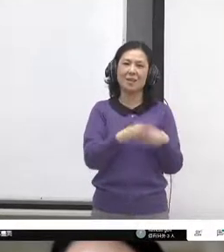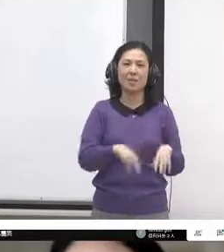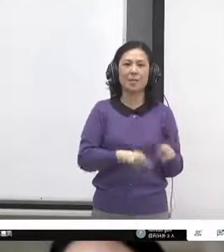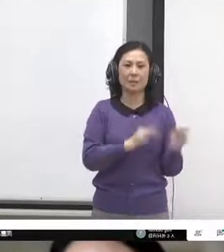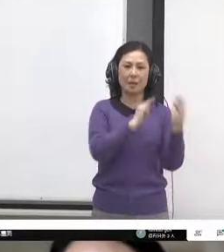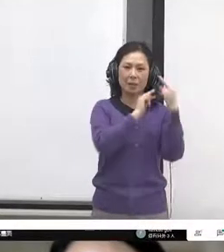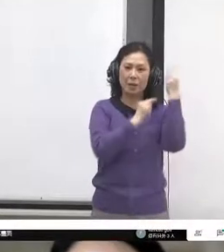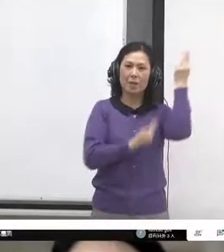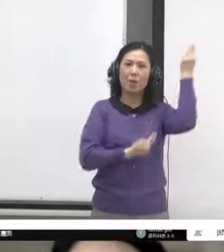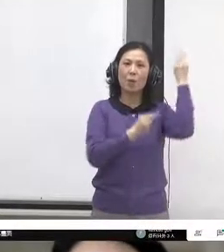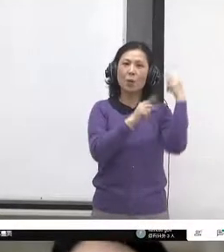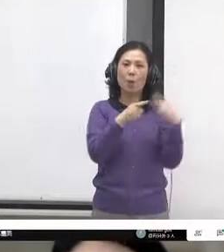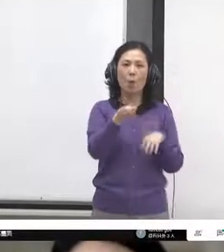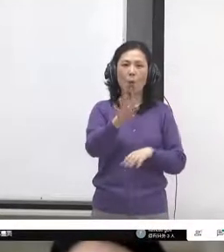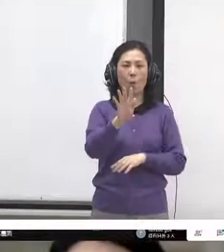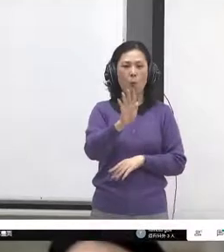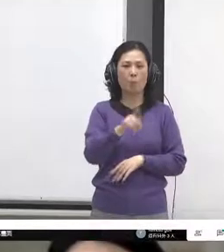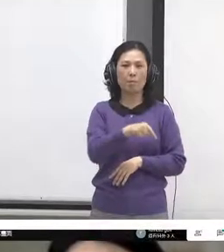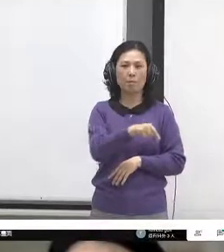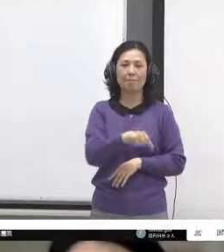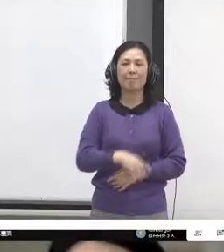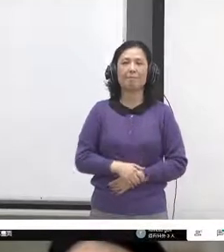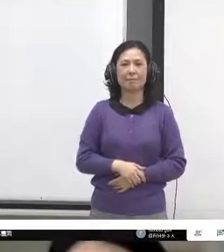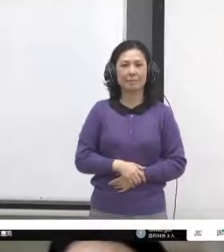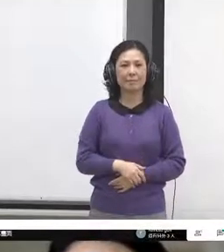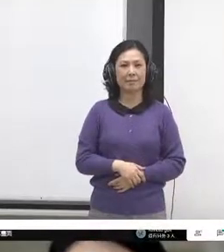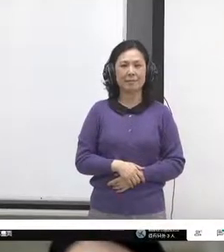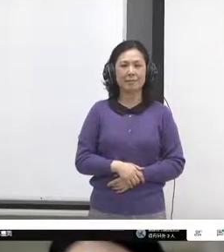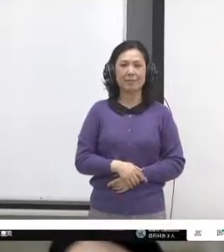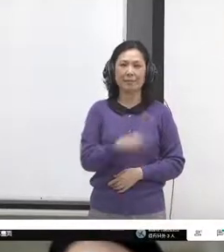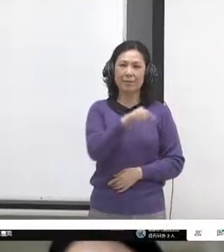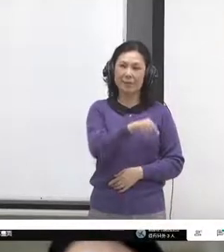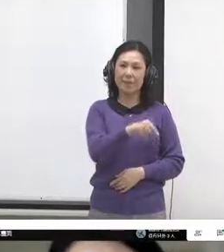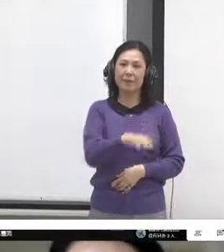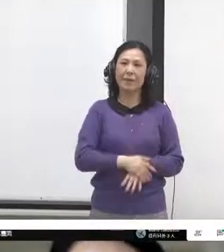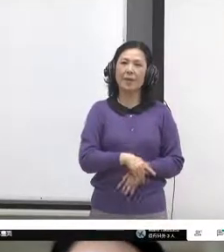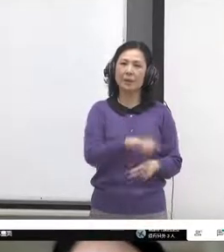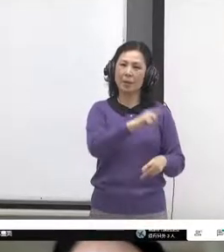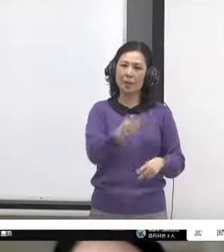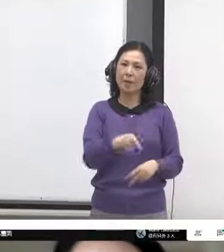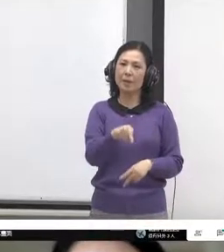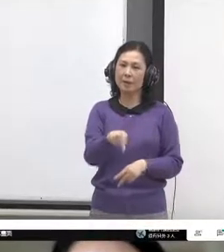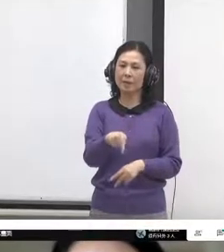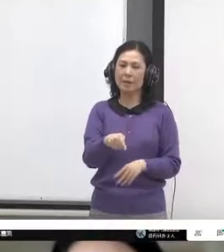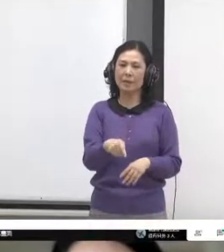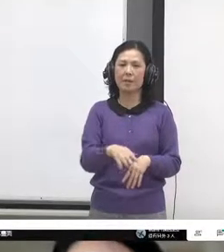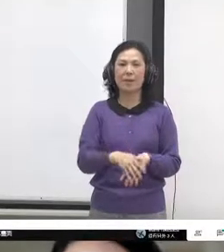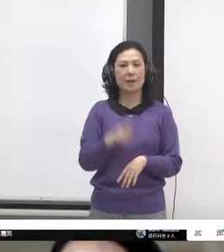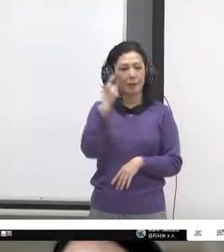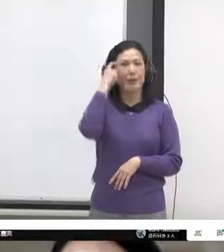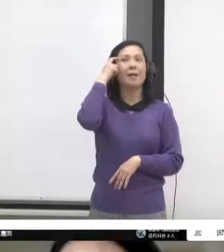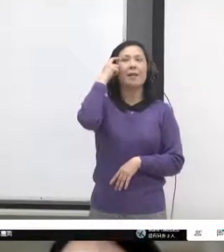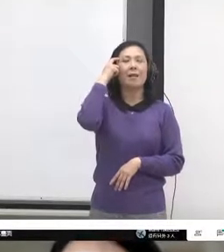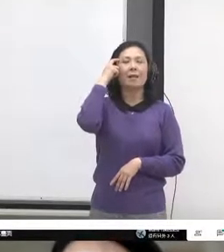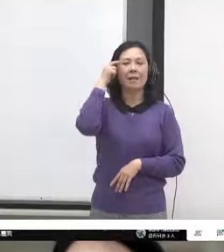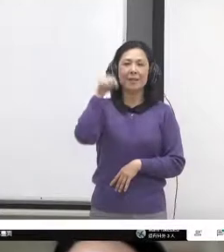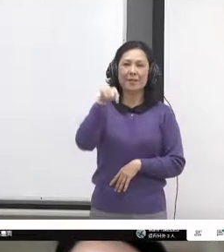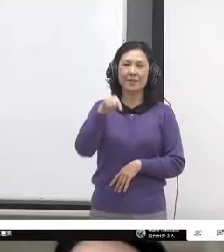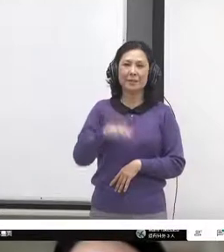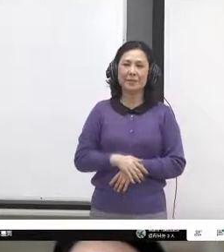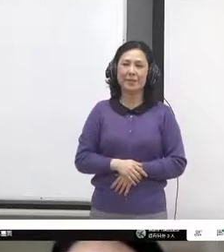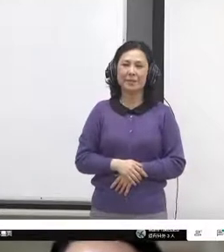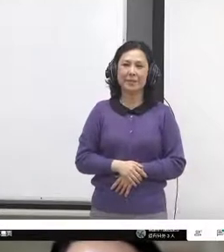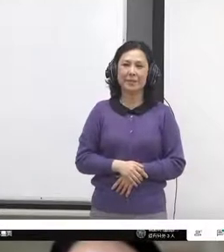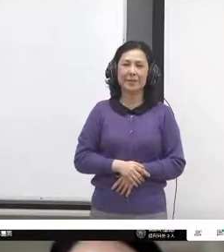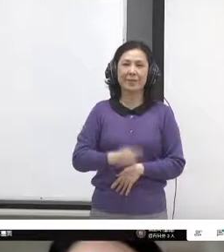hack Okinawa, I just memorized it and remembered we are drink a lot and